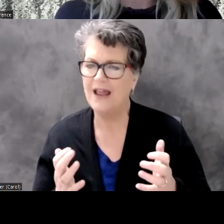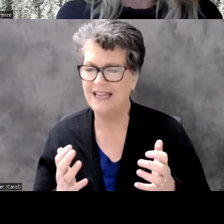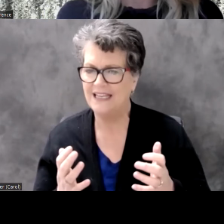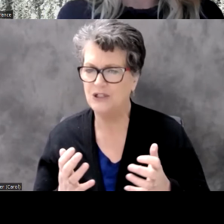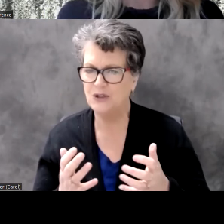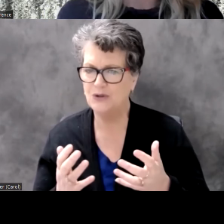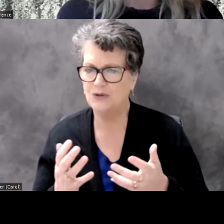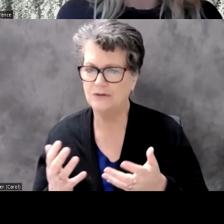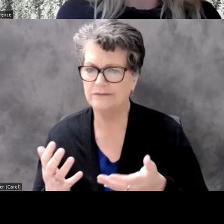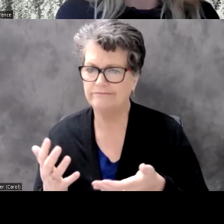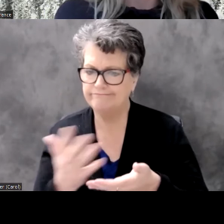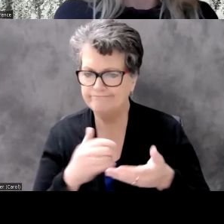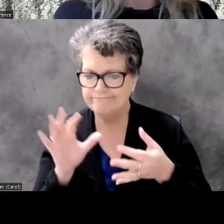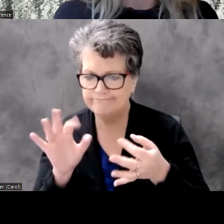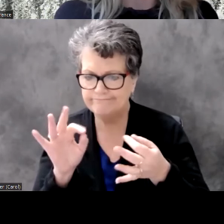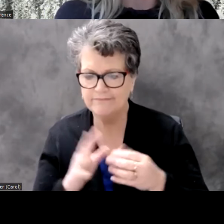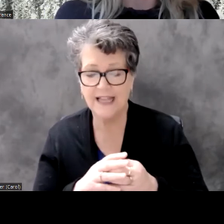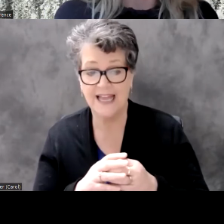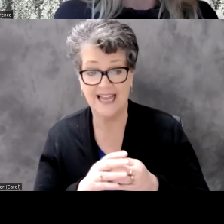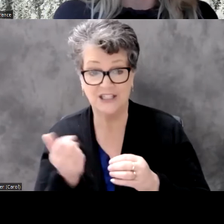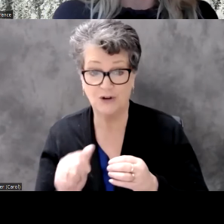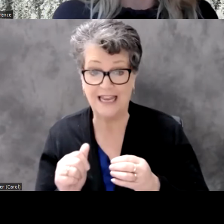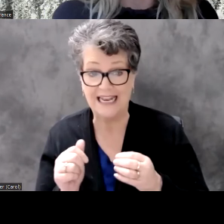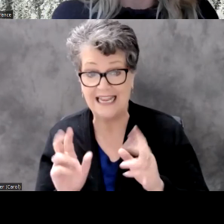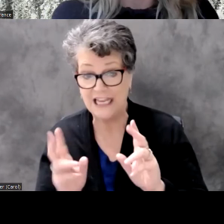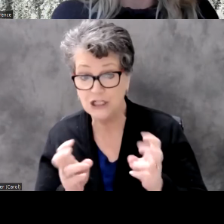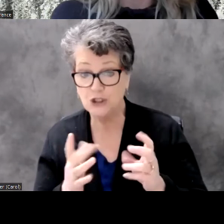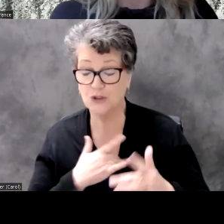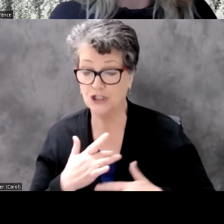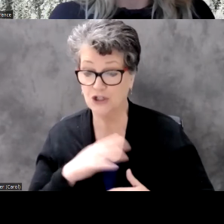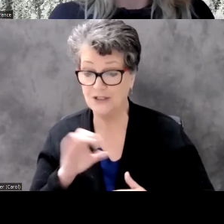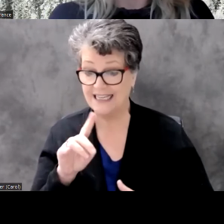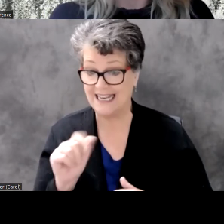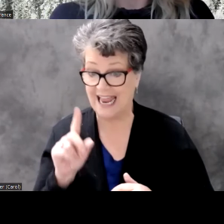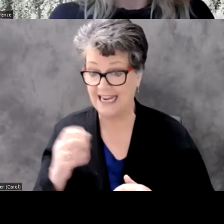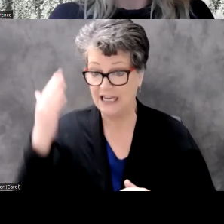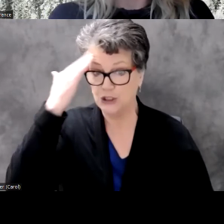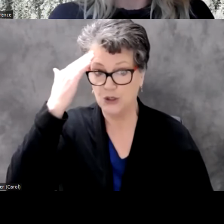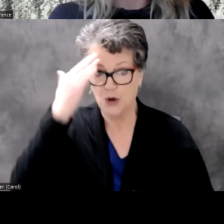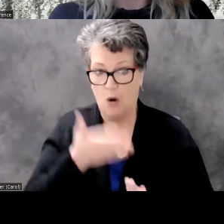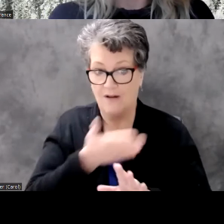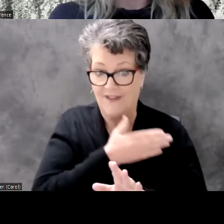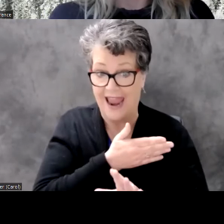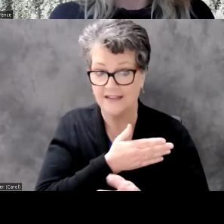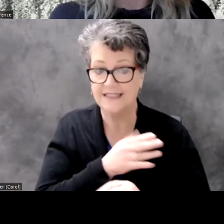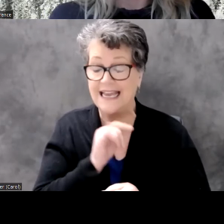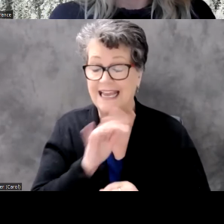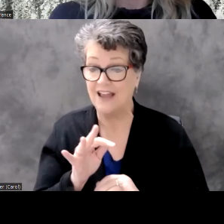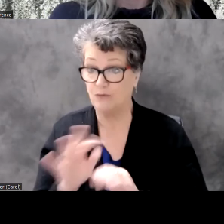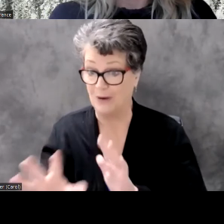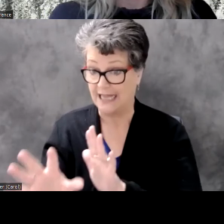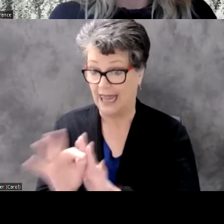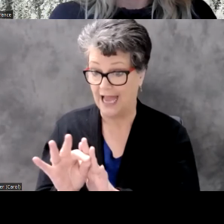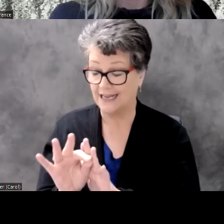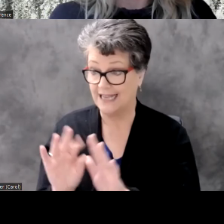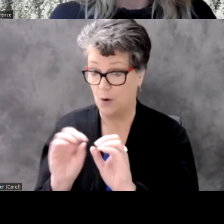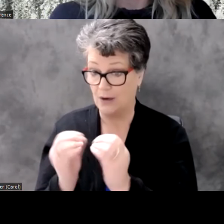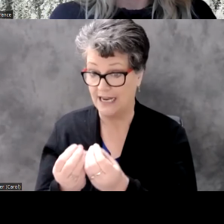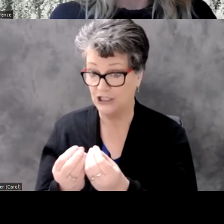you on the call. Are there any issues or concerns that CDA should be aware of in advance if the selected grantees are required to